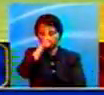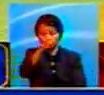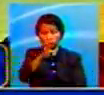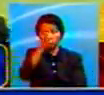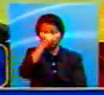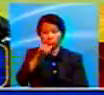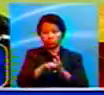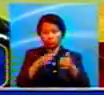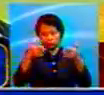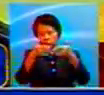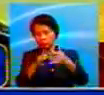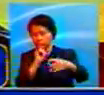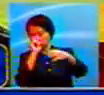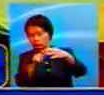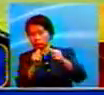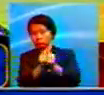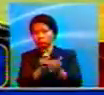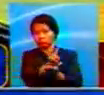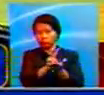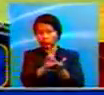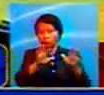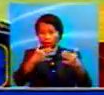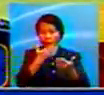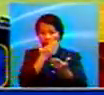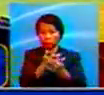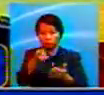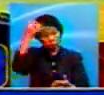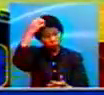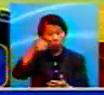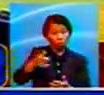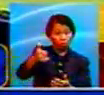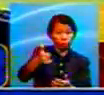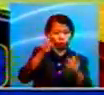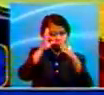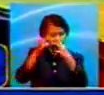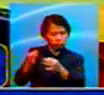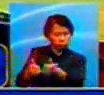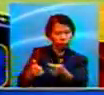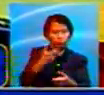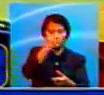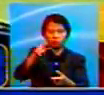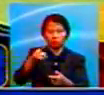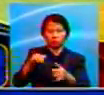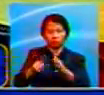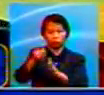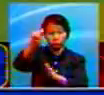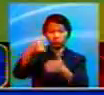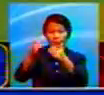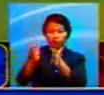concentration-wise during corner. We have showed them the video of how good their Selangor are with the set pieces on corners because they have tall players